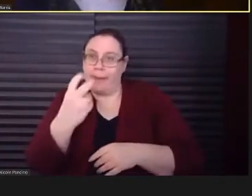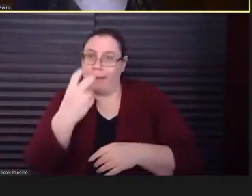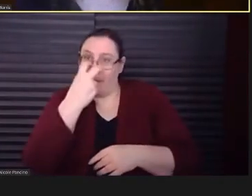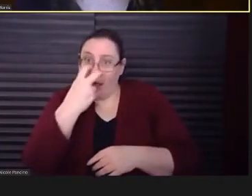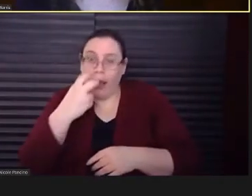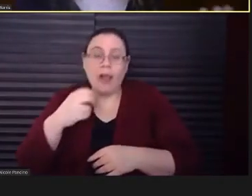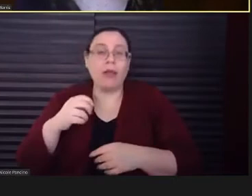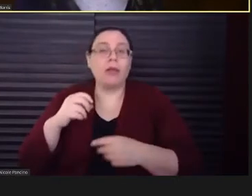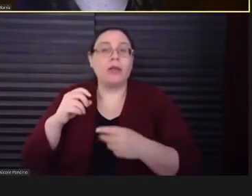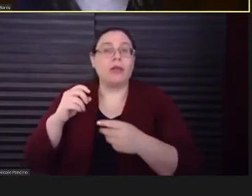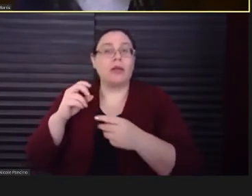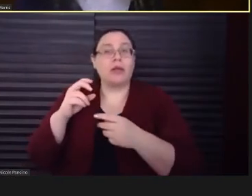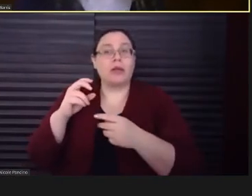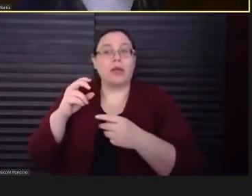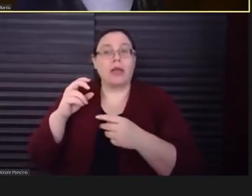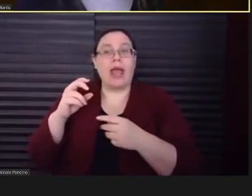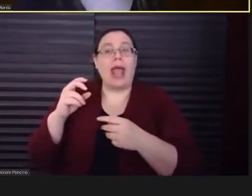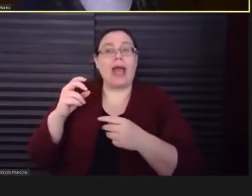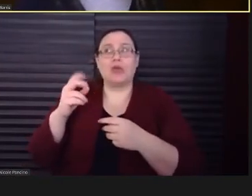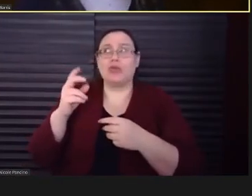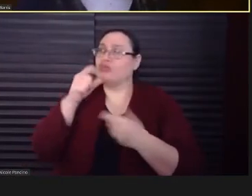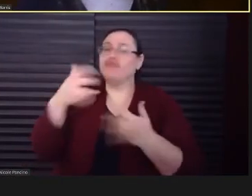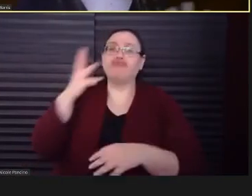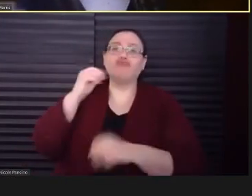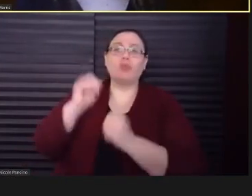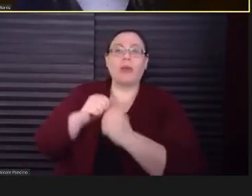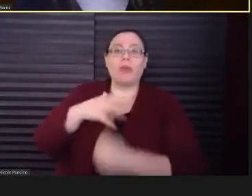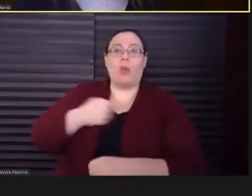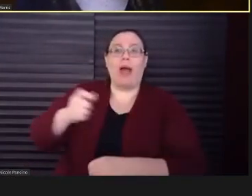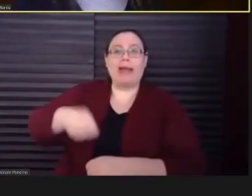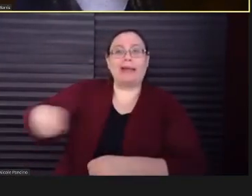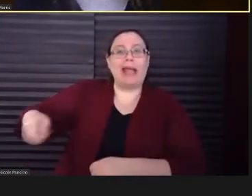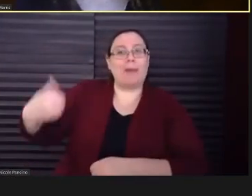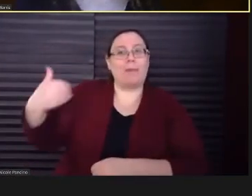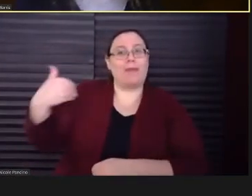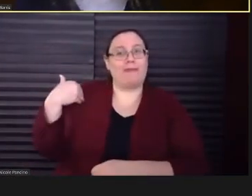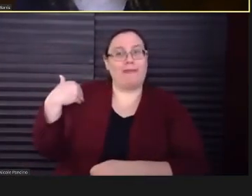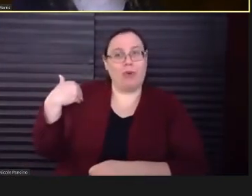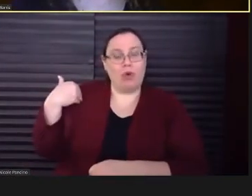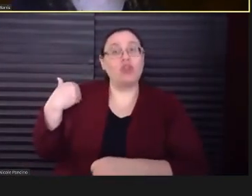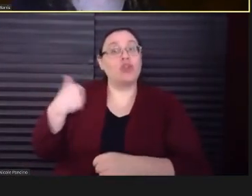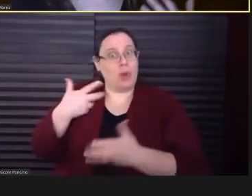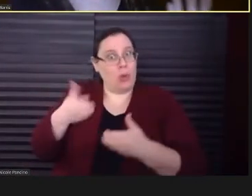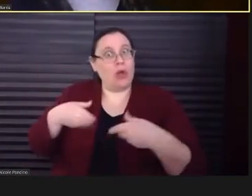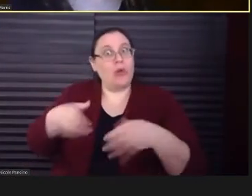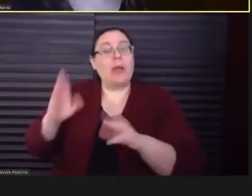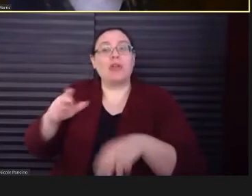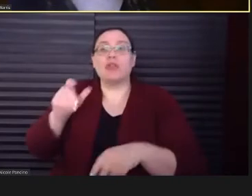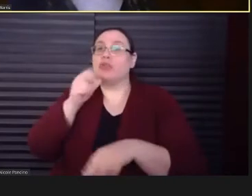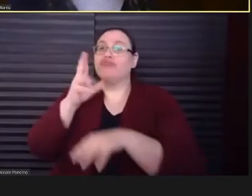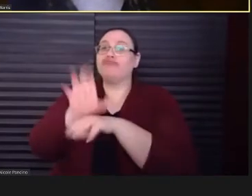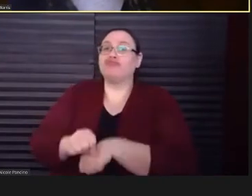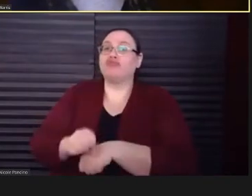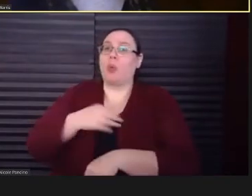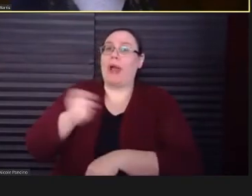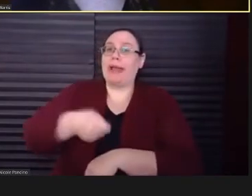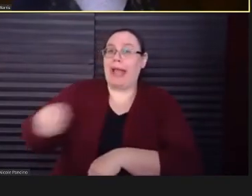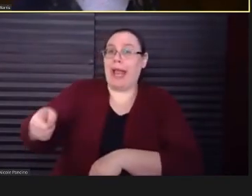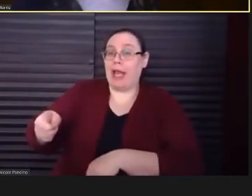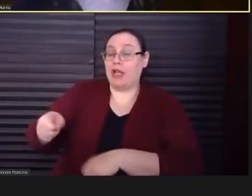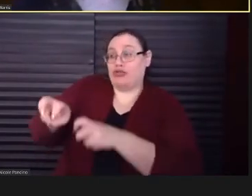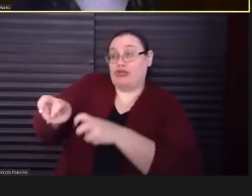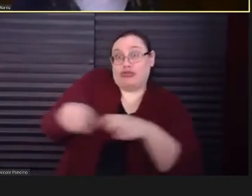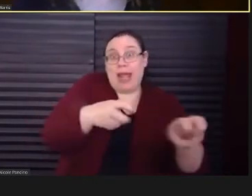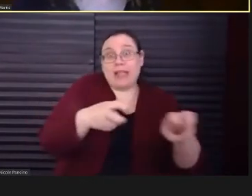an experienced white cane user. So our goal is to allow a white cane user to transfer their